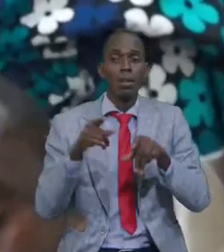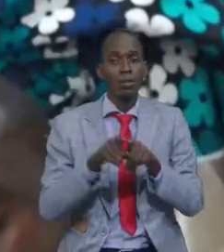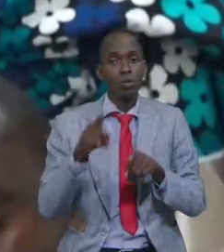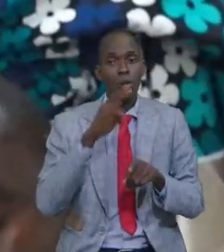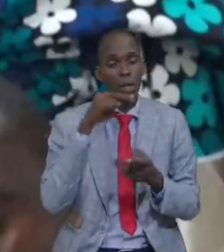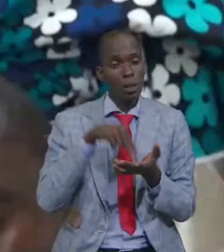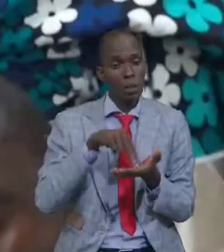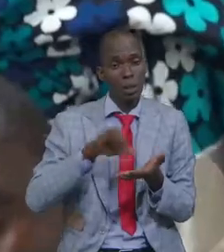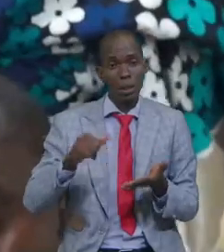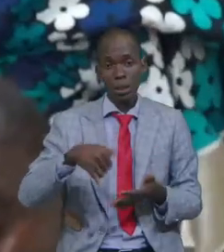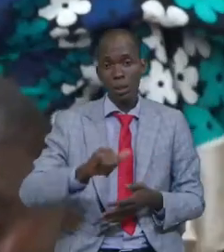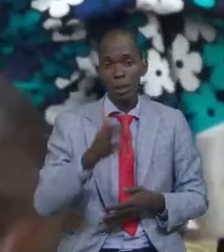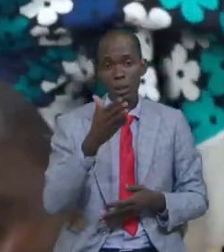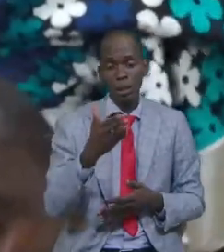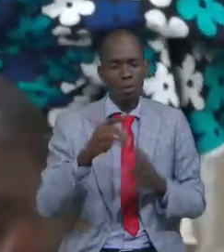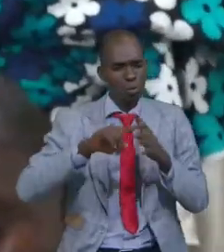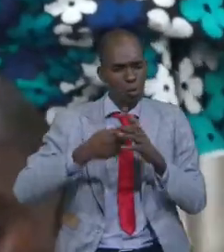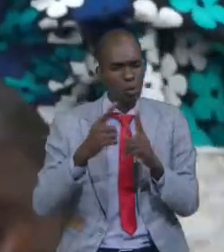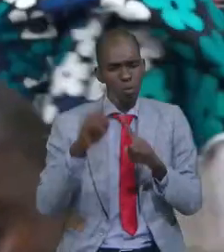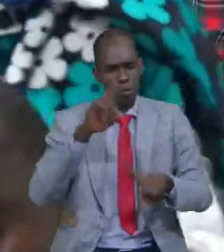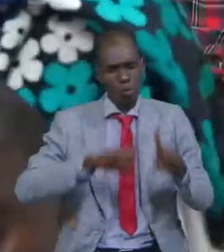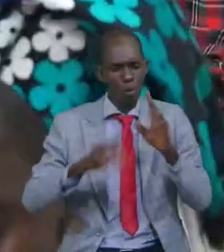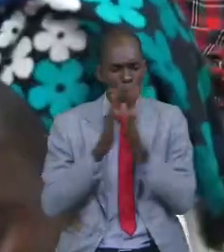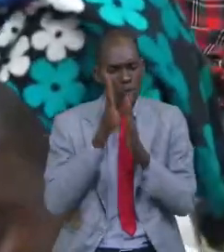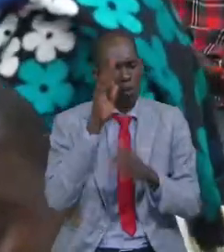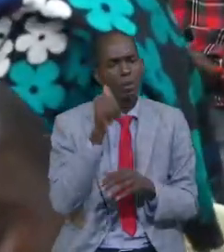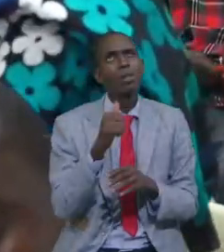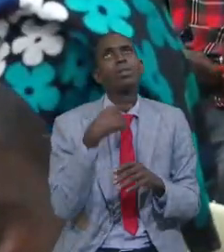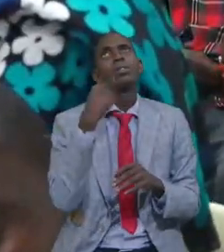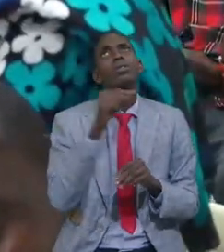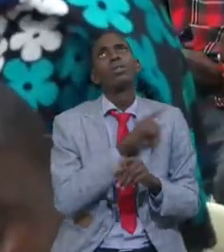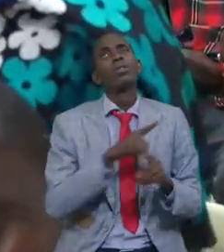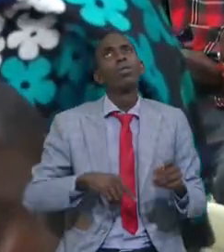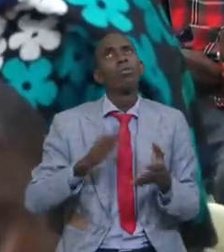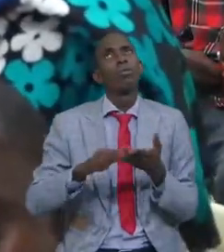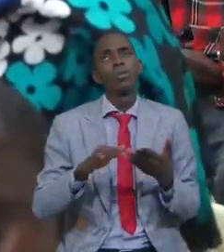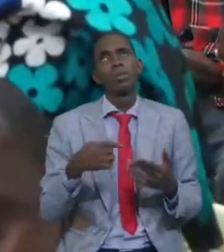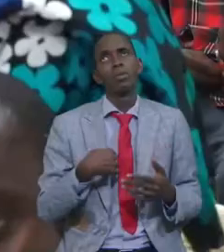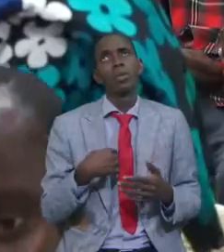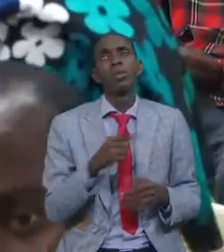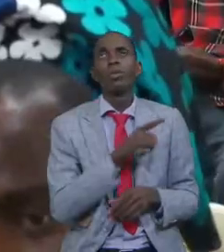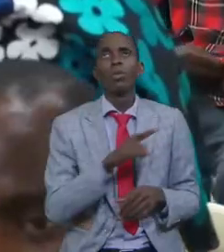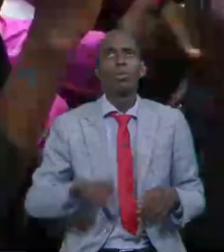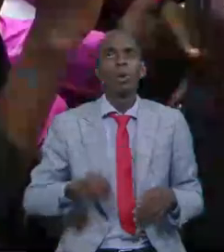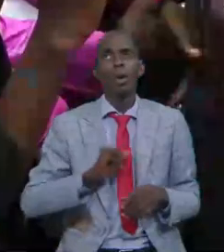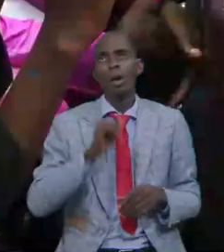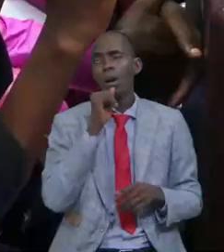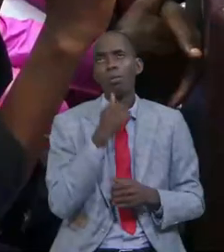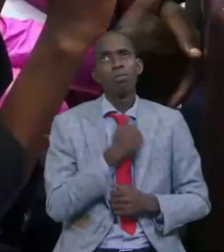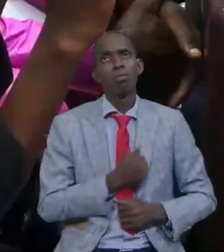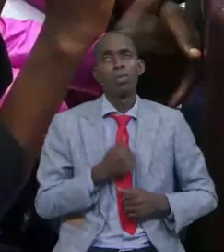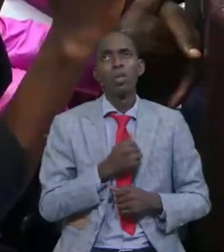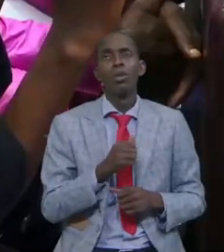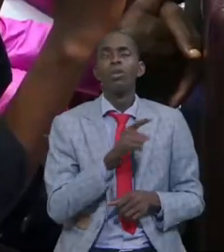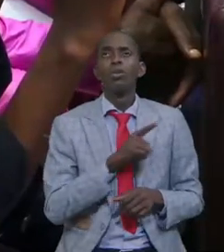tell the Lord, Lord, forgive me. Lord, I am sorry. Lord, I've done what